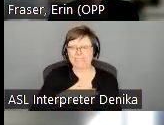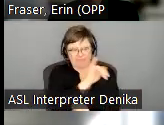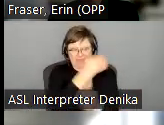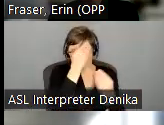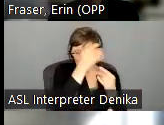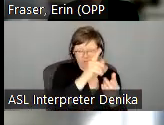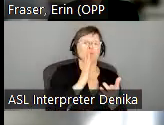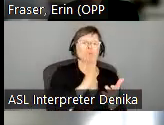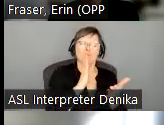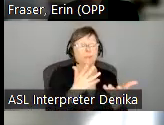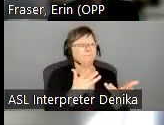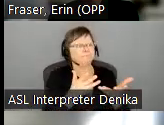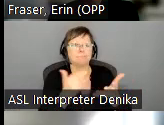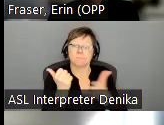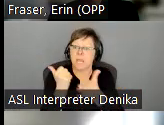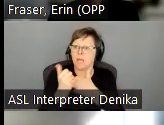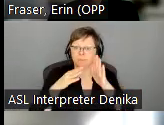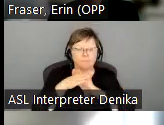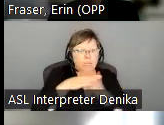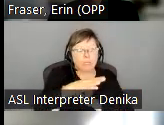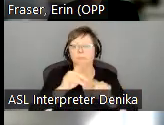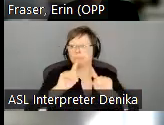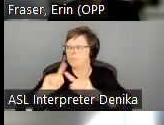be able to identify different victims in different areas.